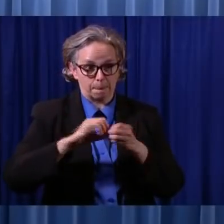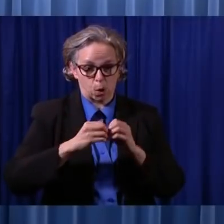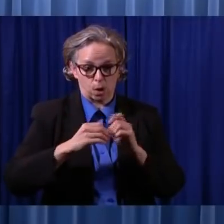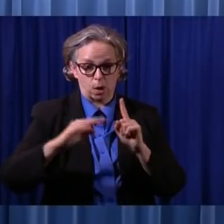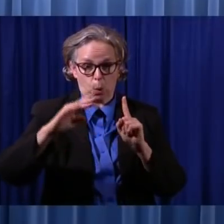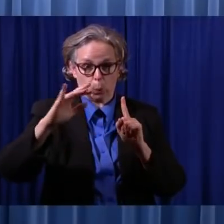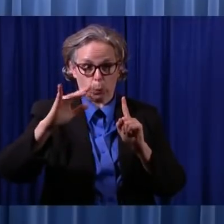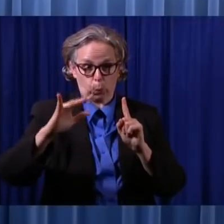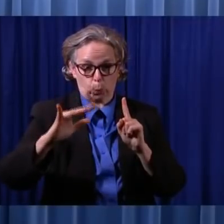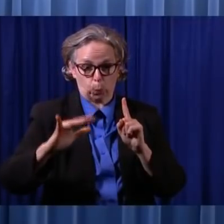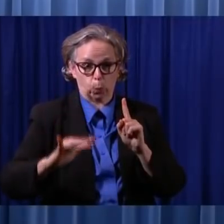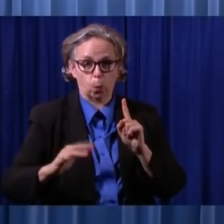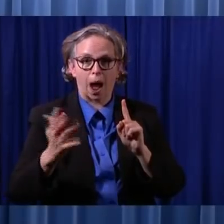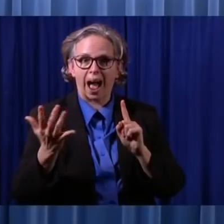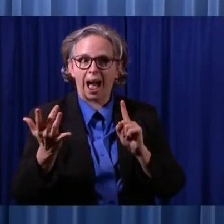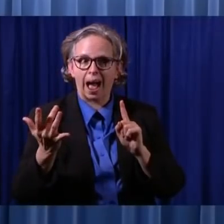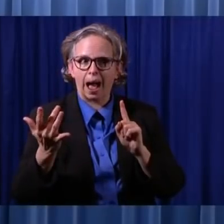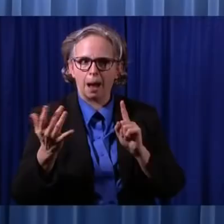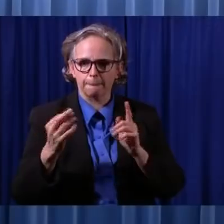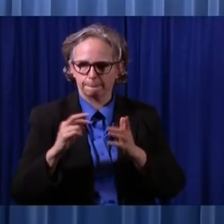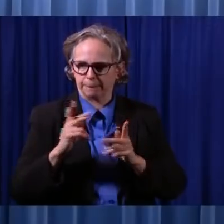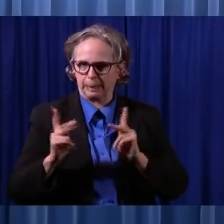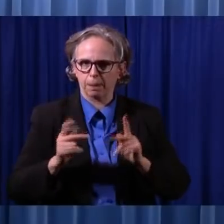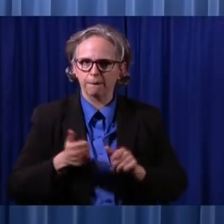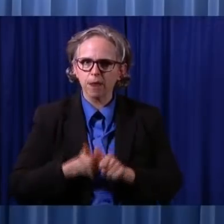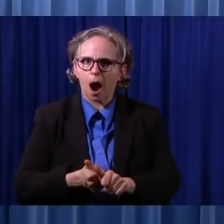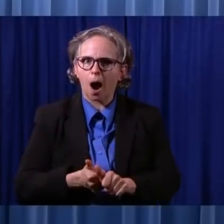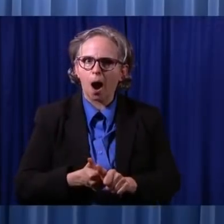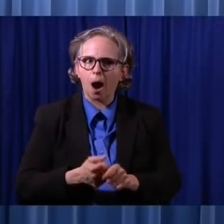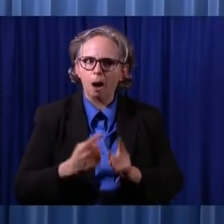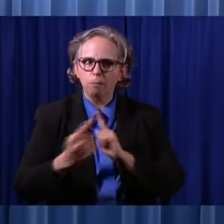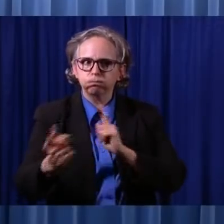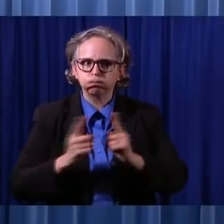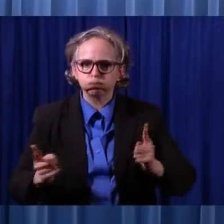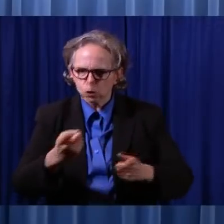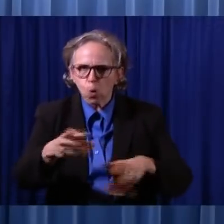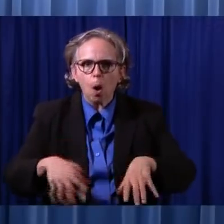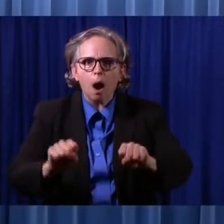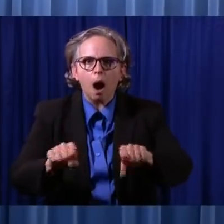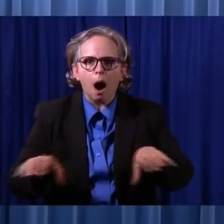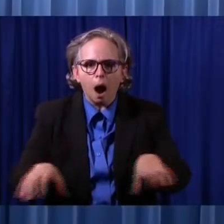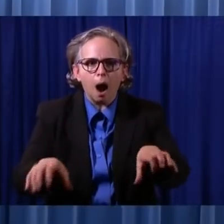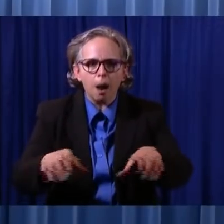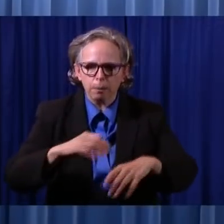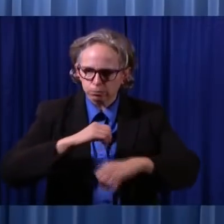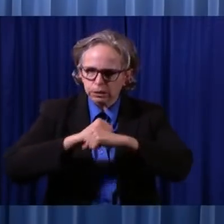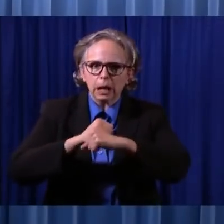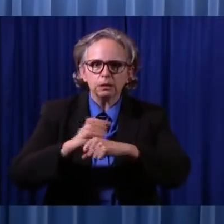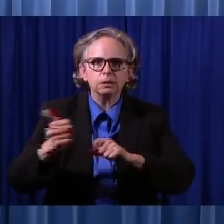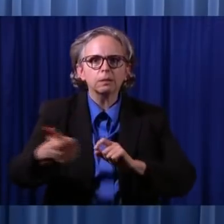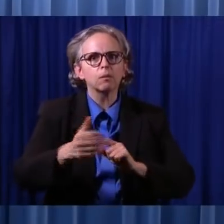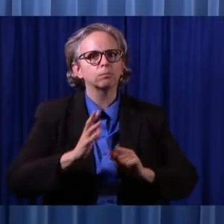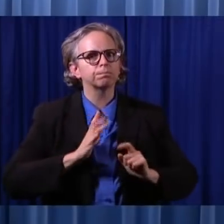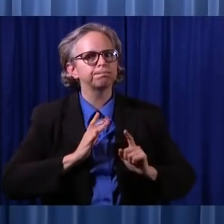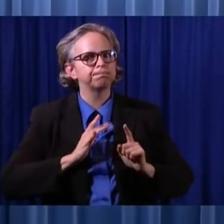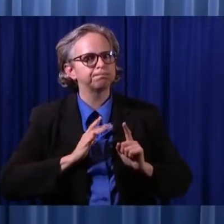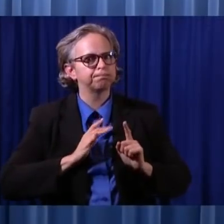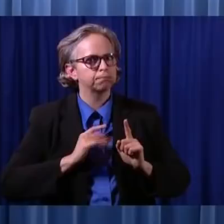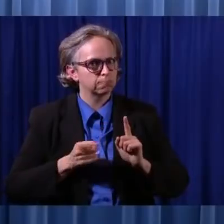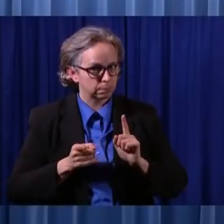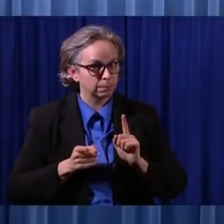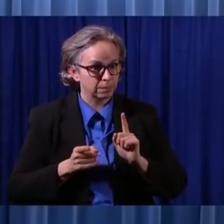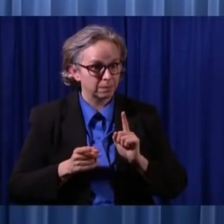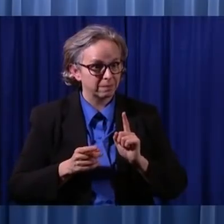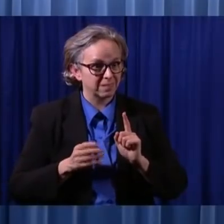Ohioans, by everyone, to protect yourself and to protect others. We began to see a slight increase in measurement the last